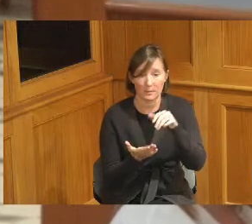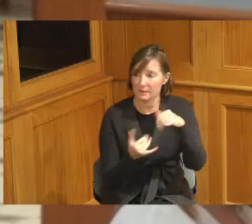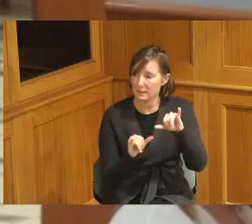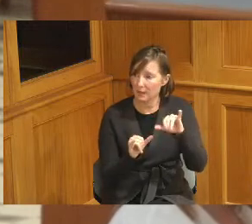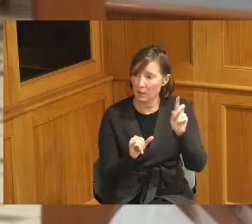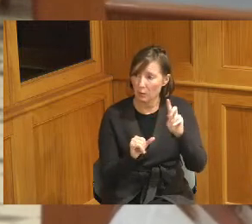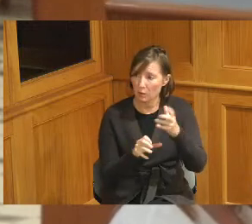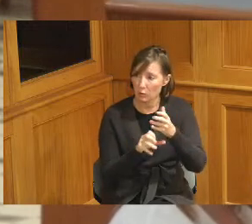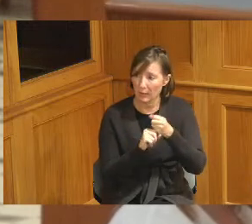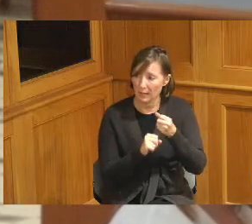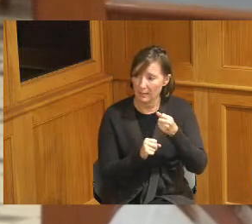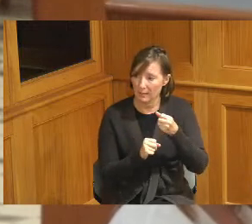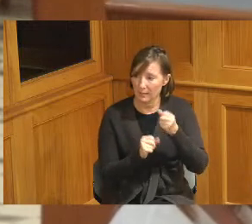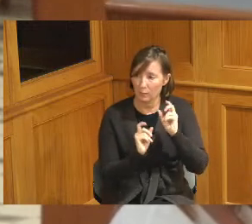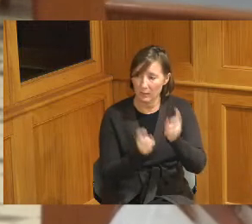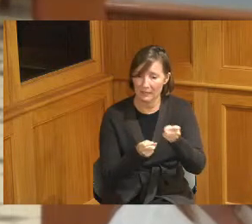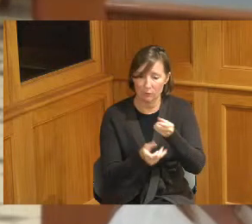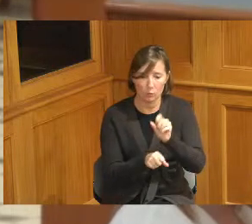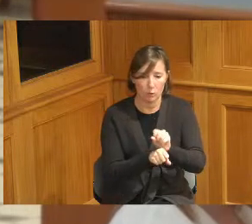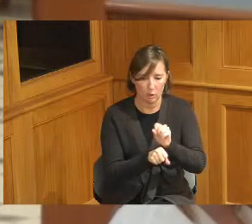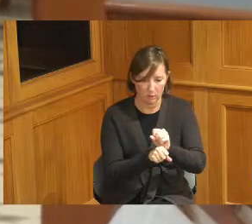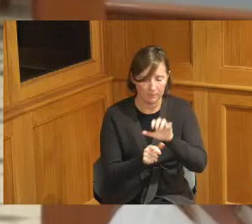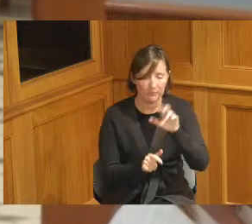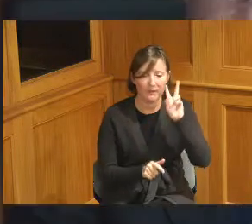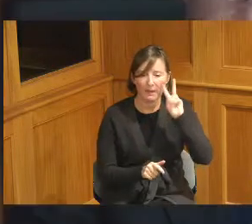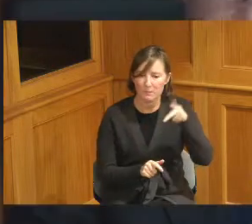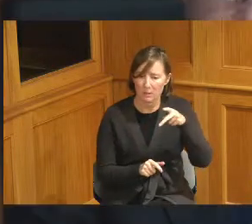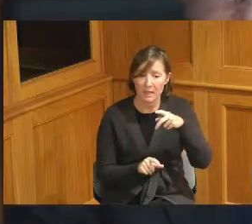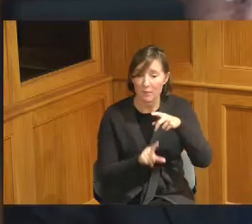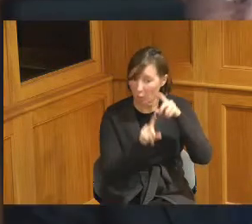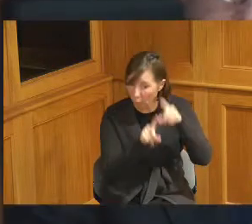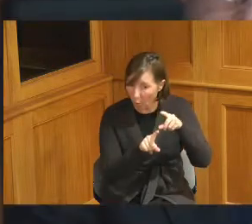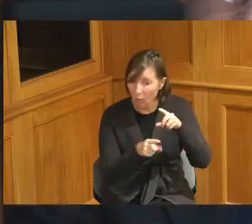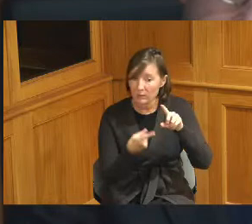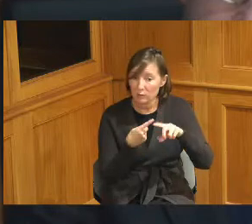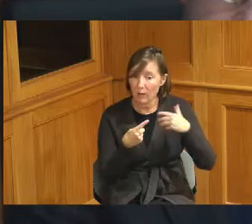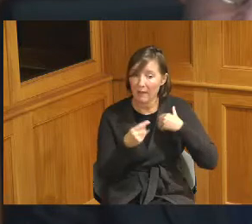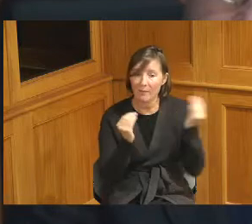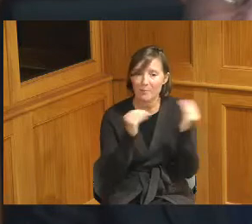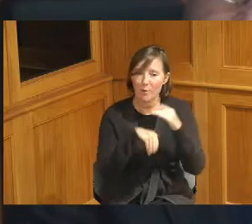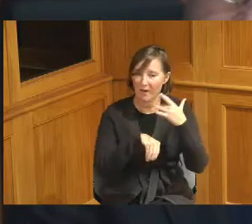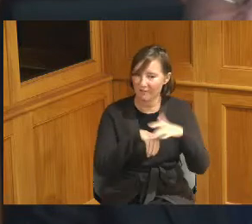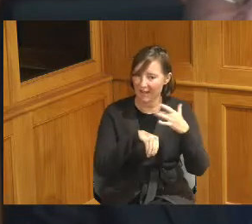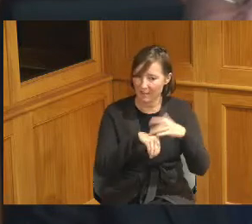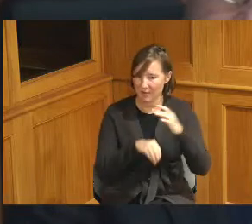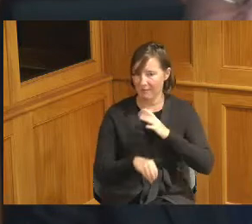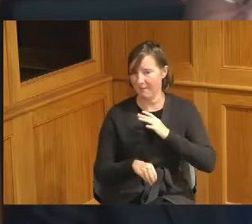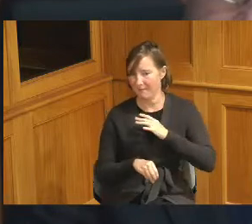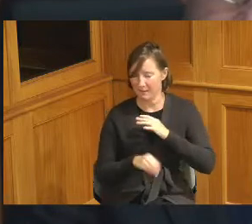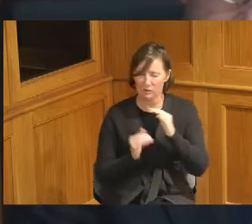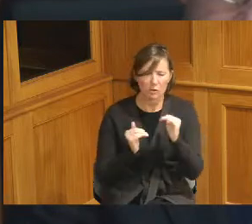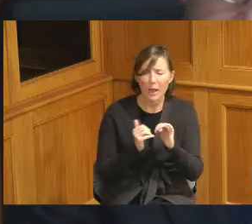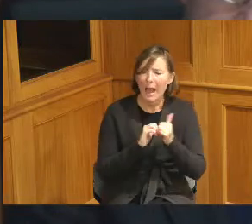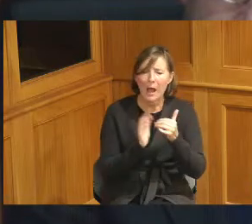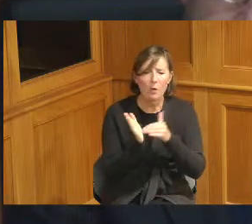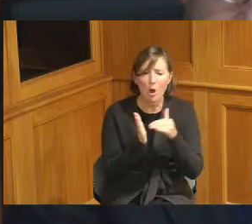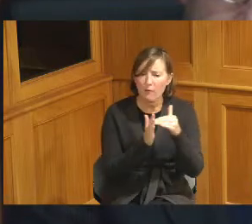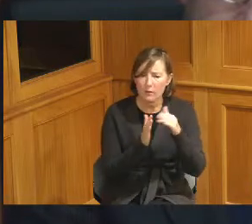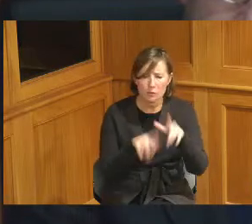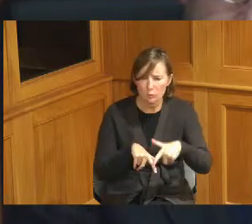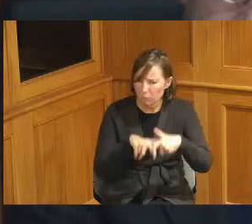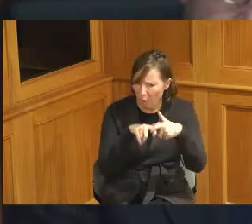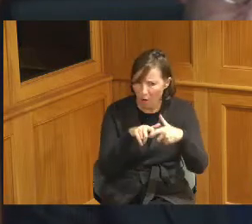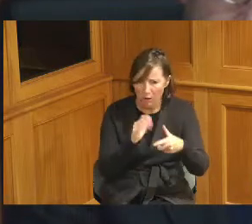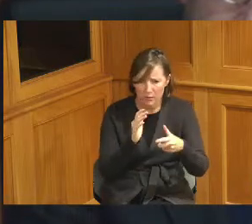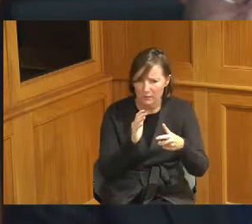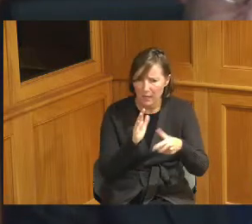and so the goal is that we have more availability, right, in the community. And so, how often then do you review